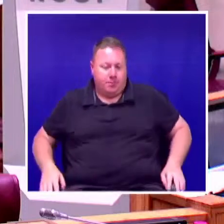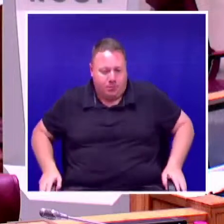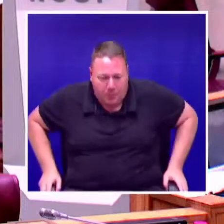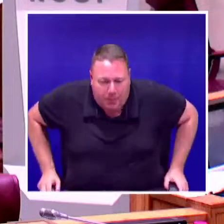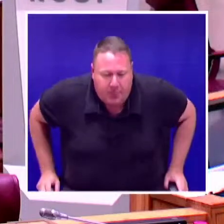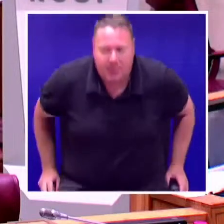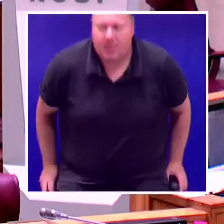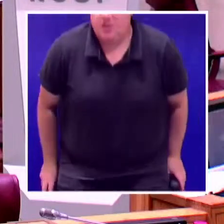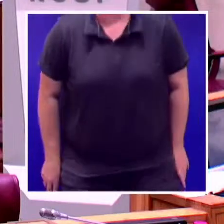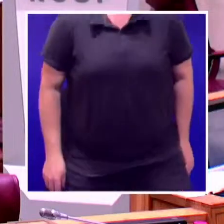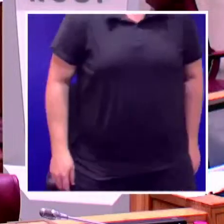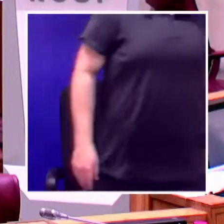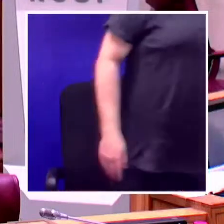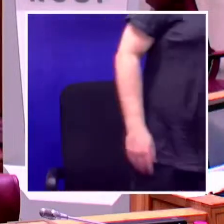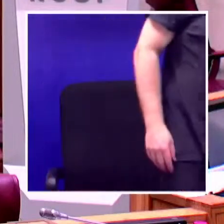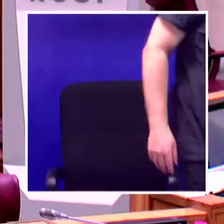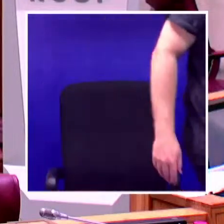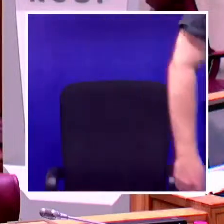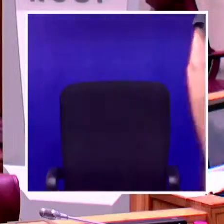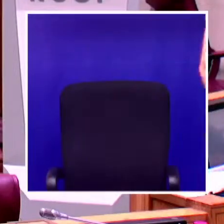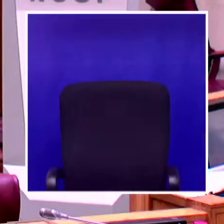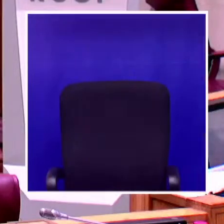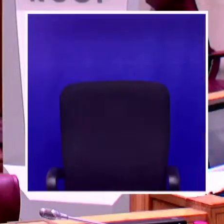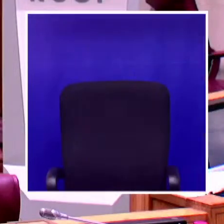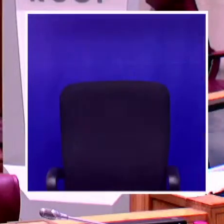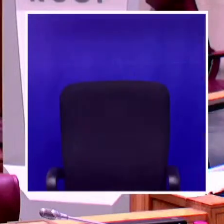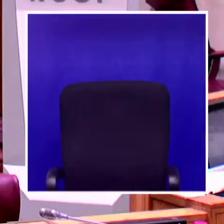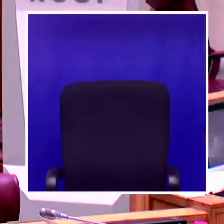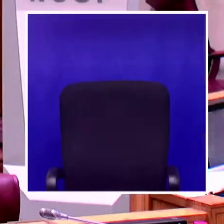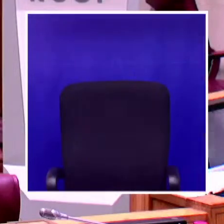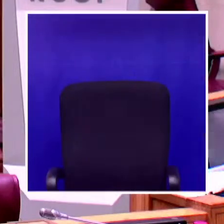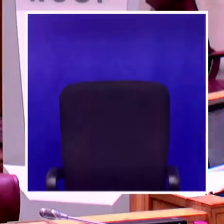question. And Honorable Bardenos, do you have a follow-up?